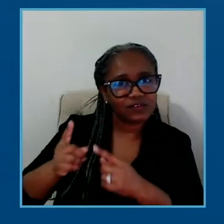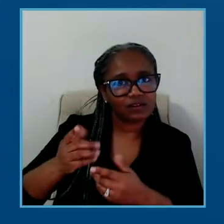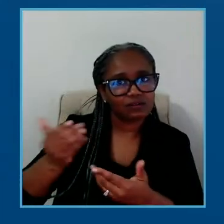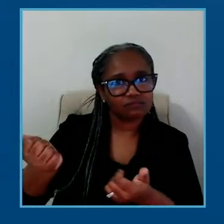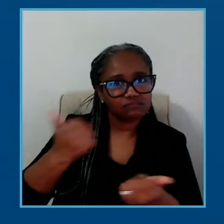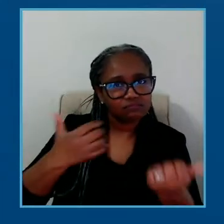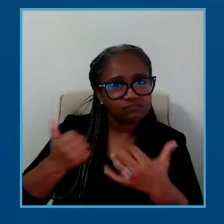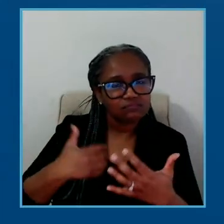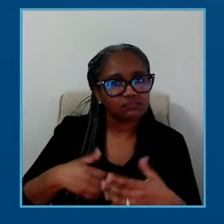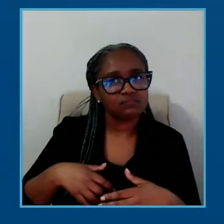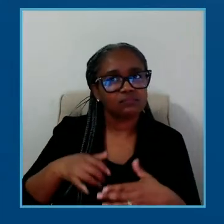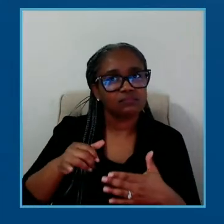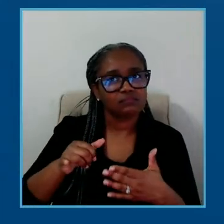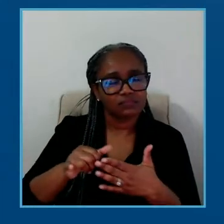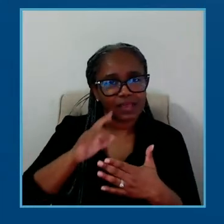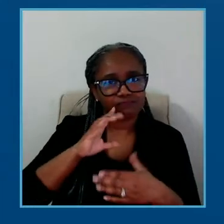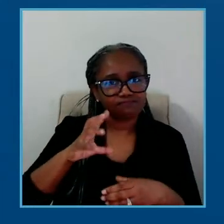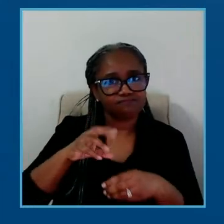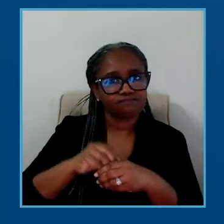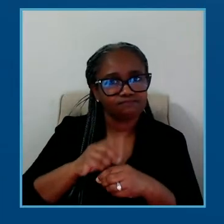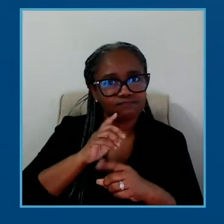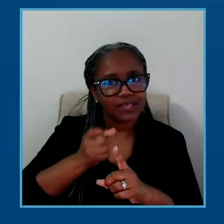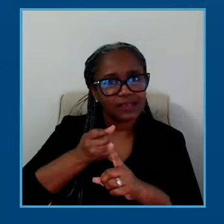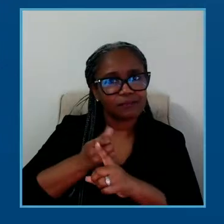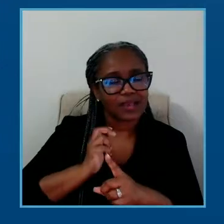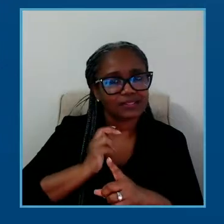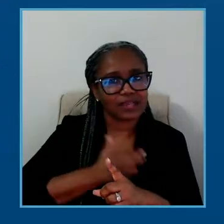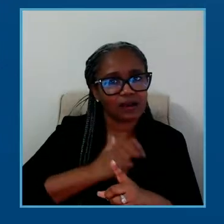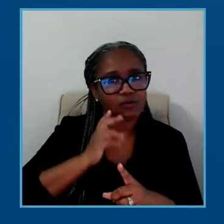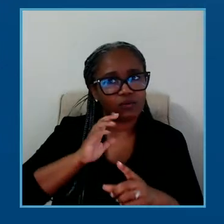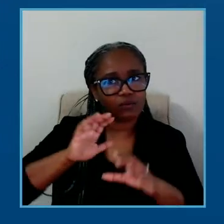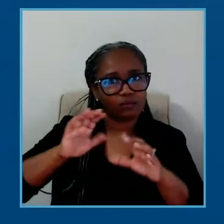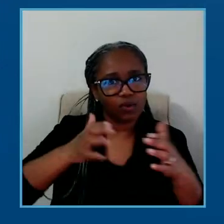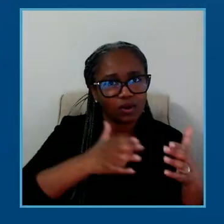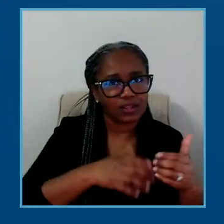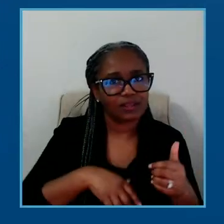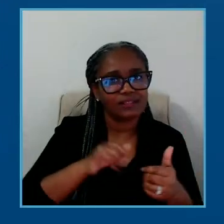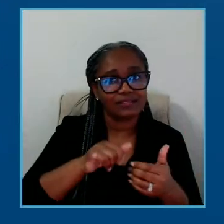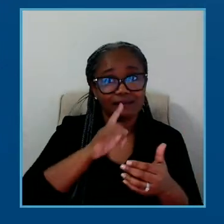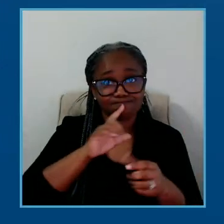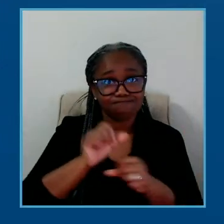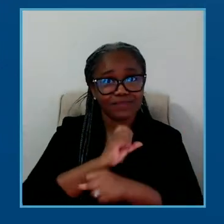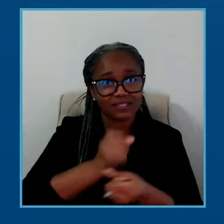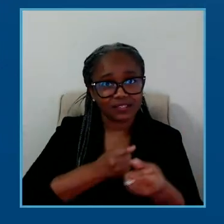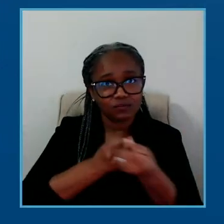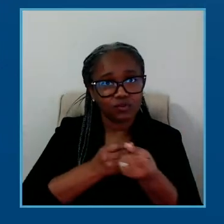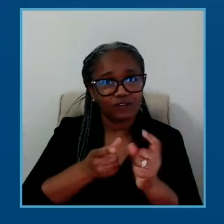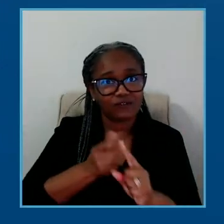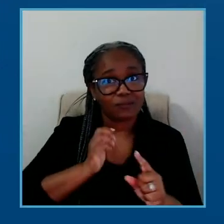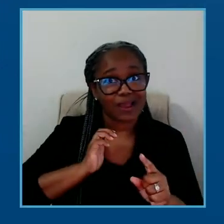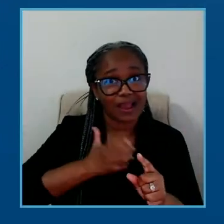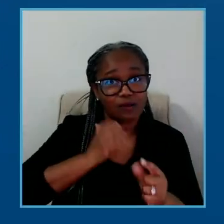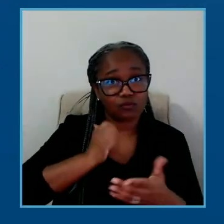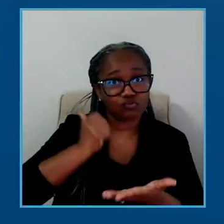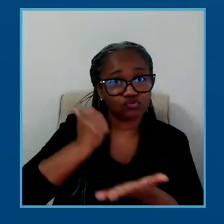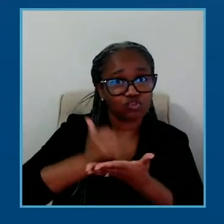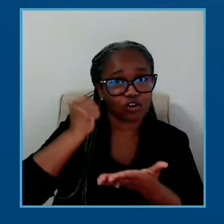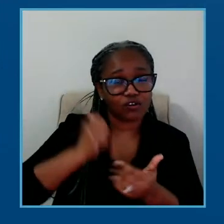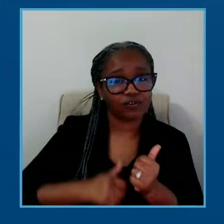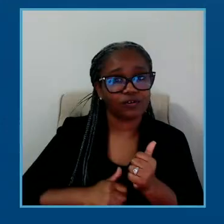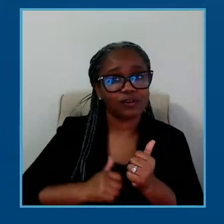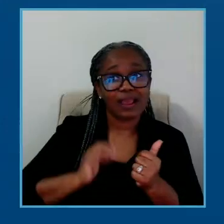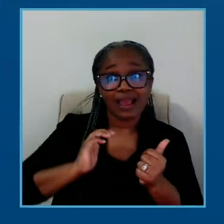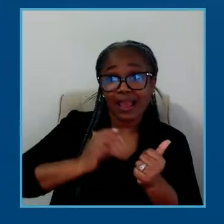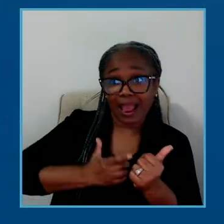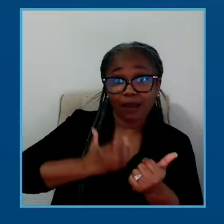our party. As codified in our charter, bylaws, and other rules, our deliberations and votes will be public,